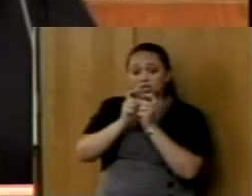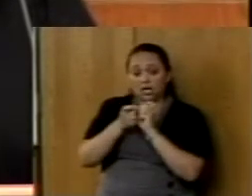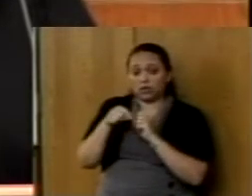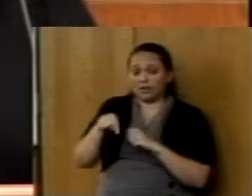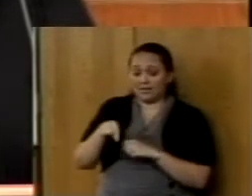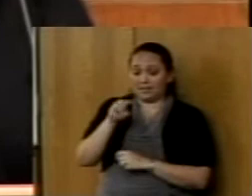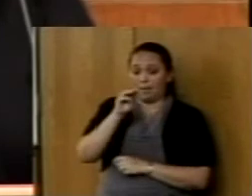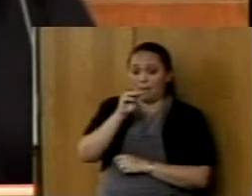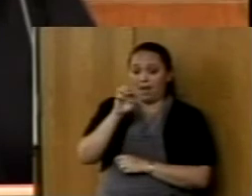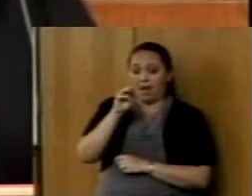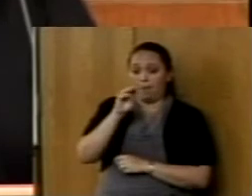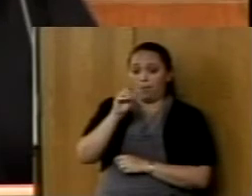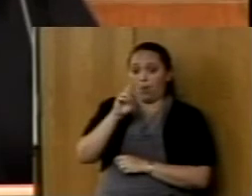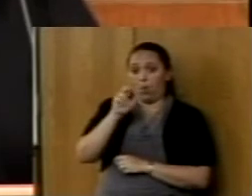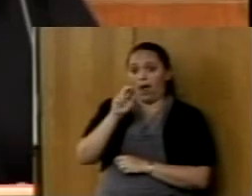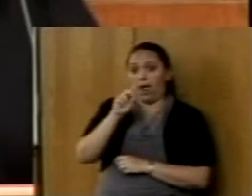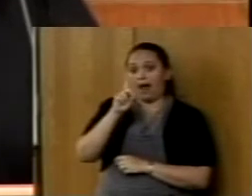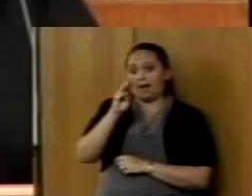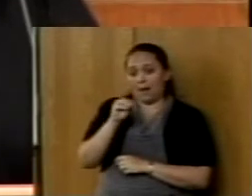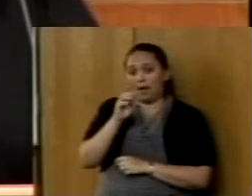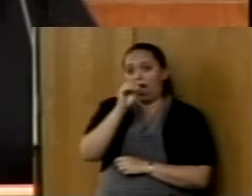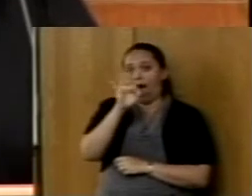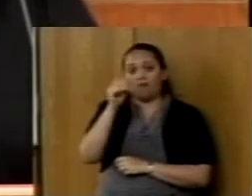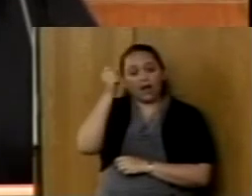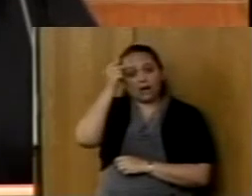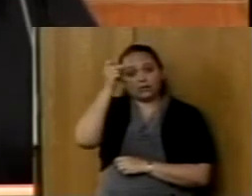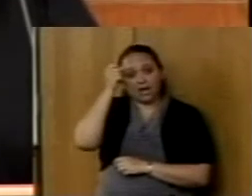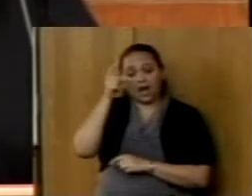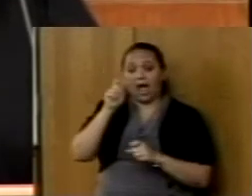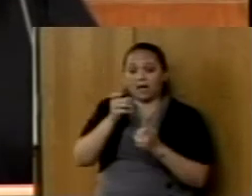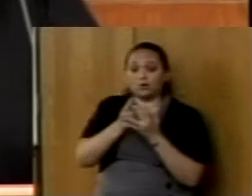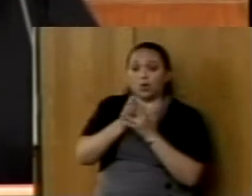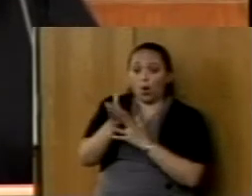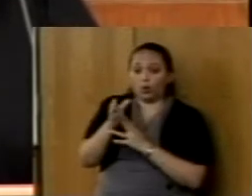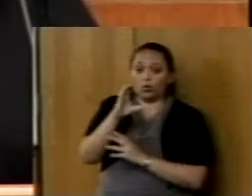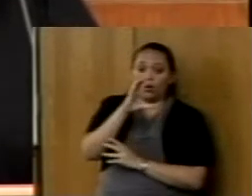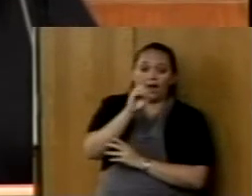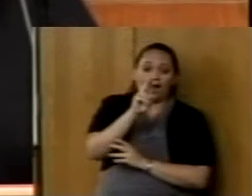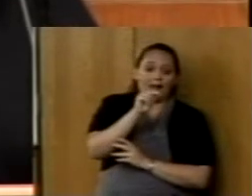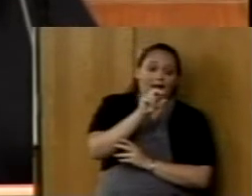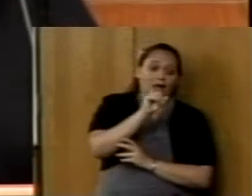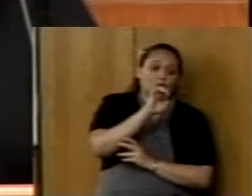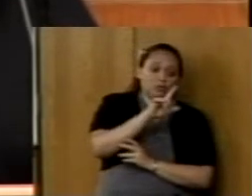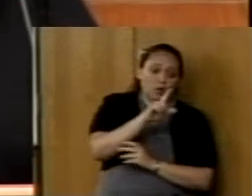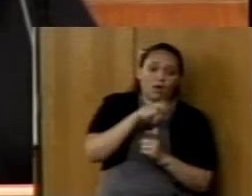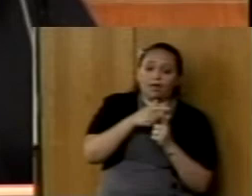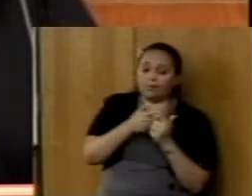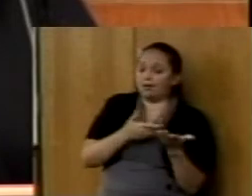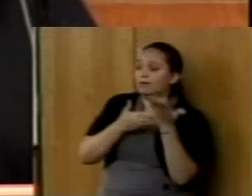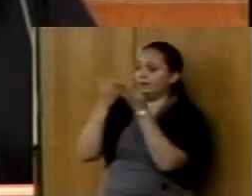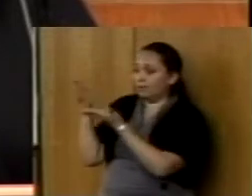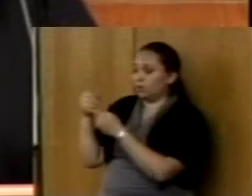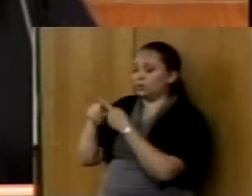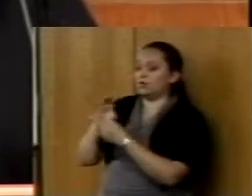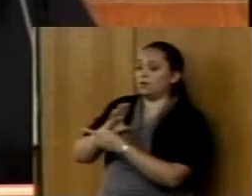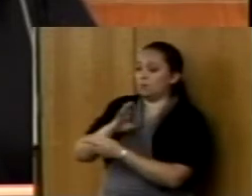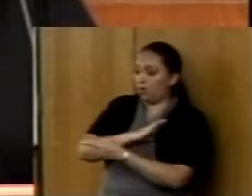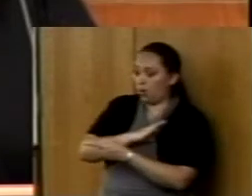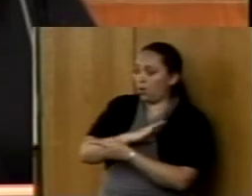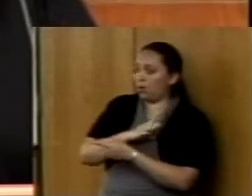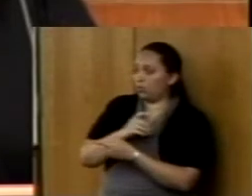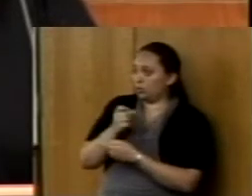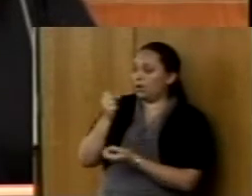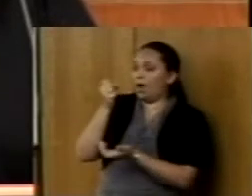it has to go through council, and it has to come back to the board to be approved under the new circumstances or the new